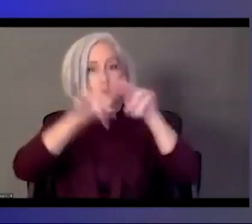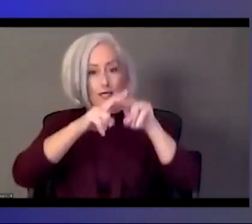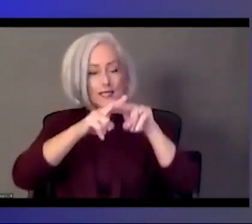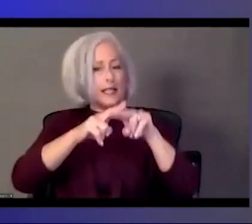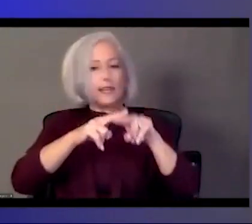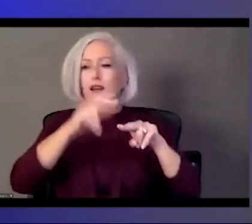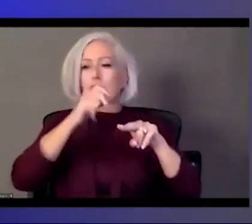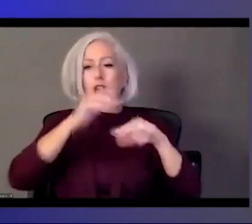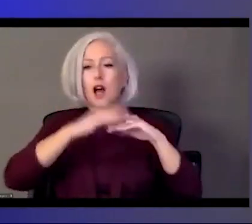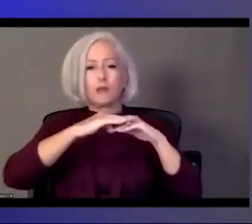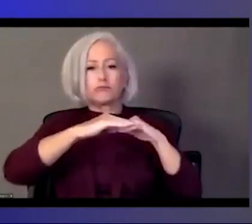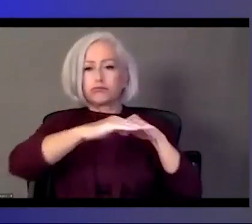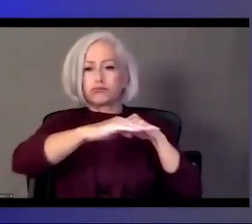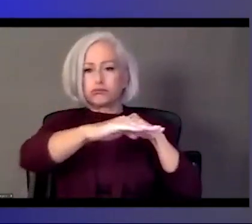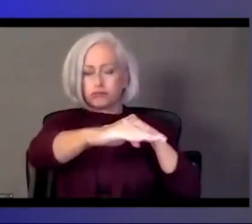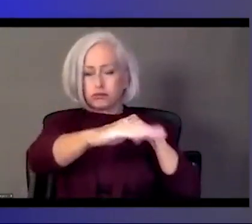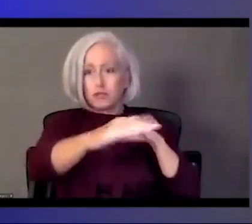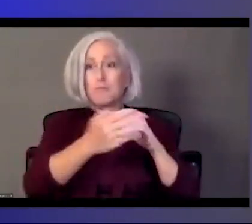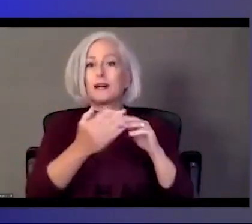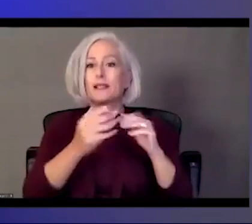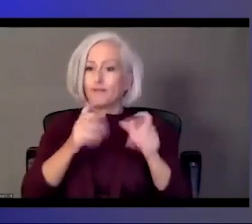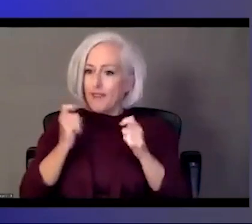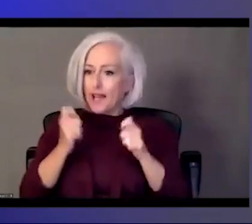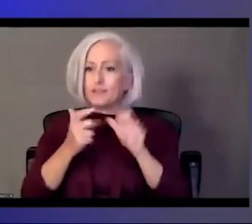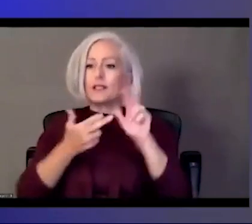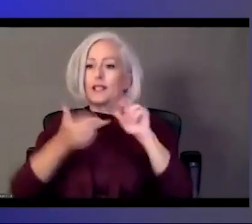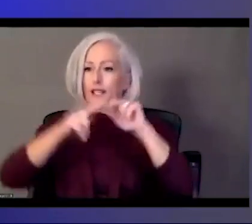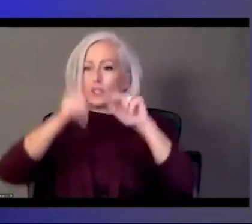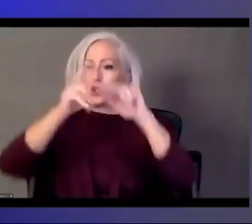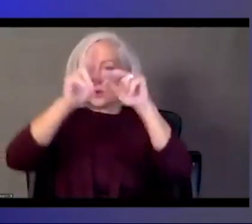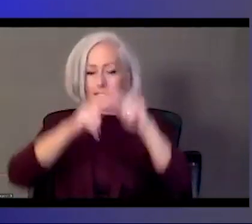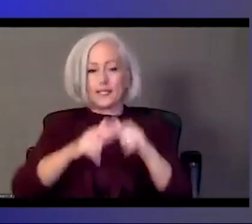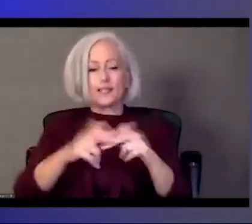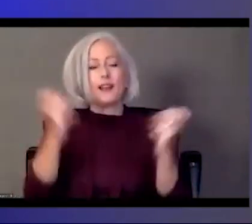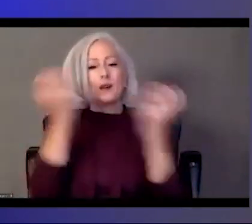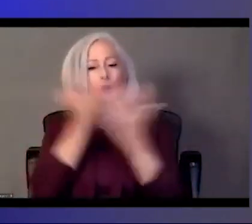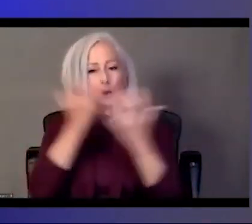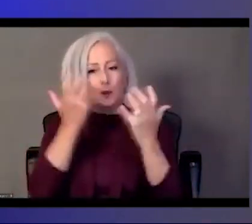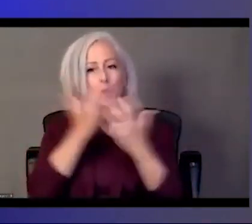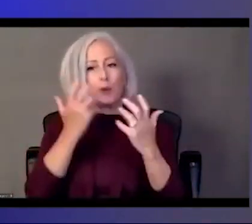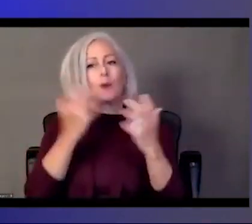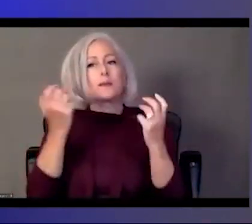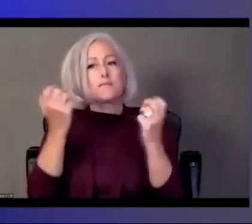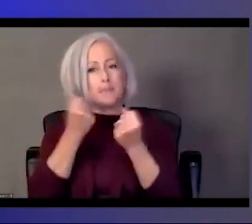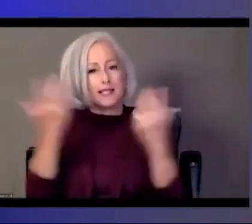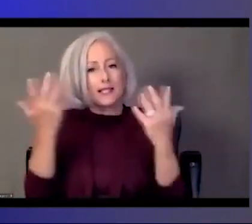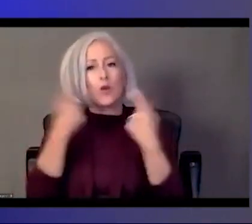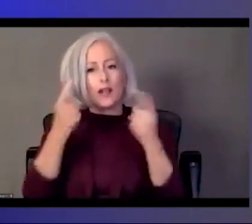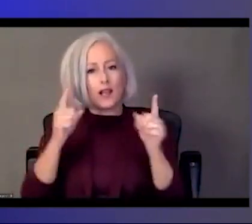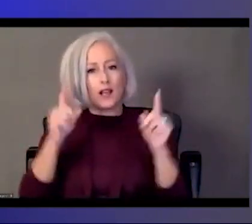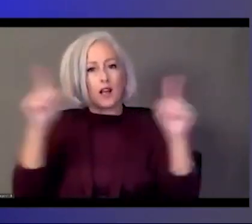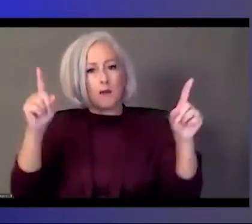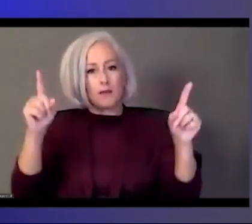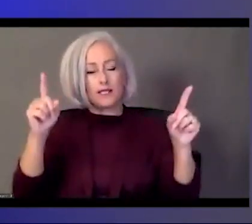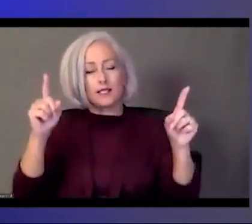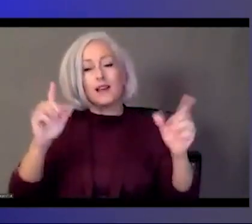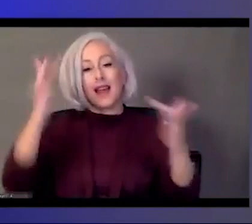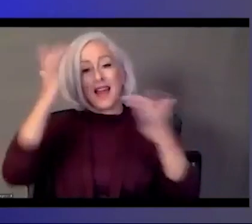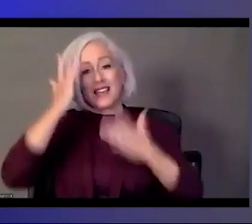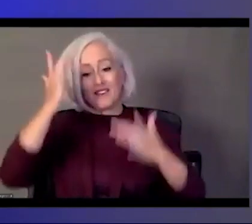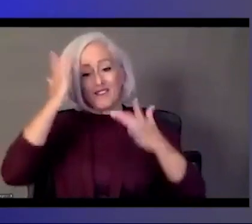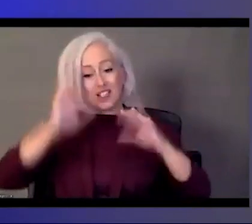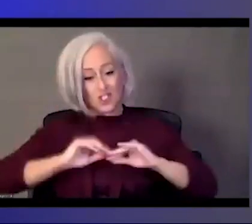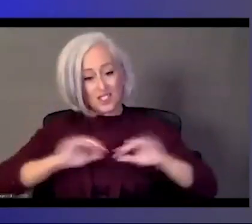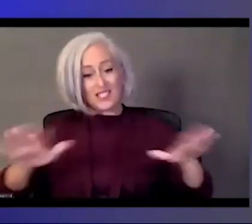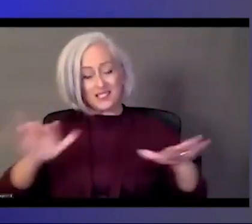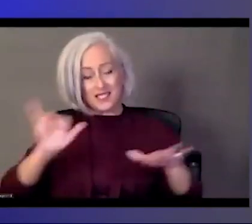so it's stunning what we've been able to accomplish in infectious disease with these vaccines. I think